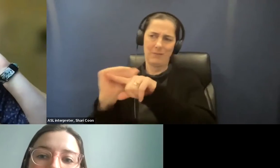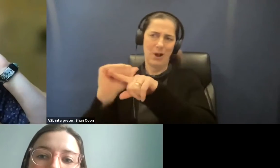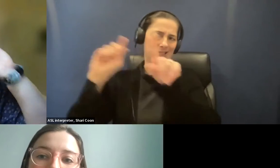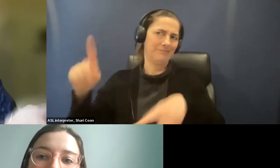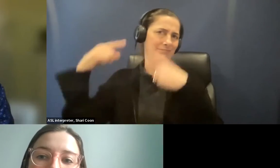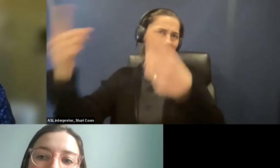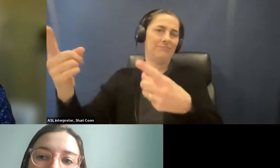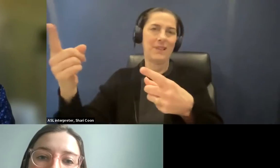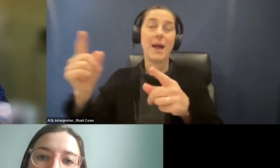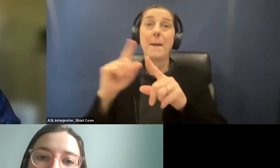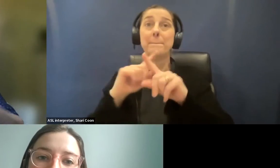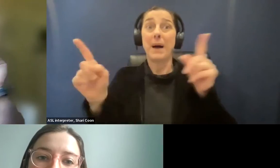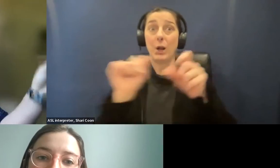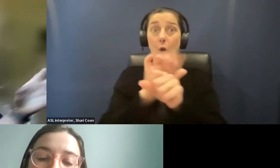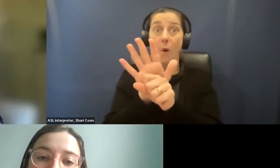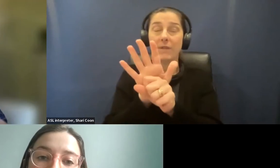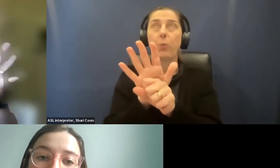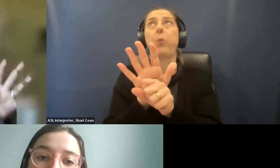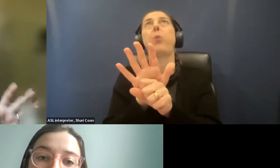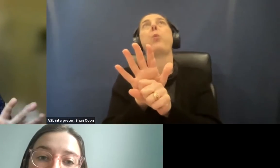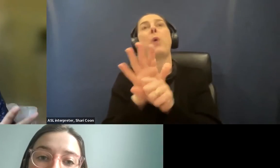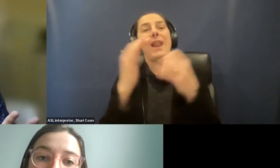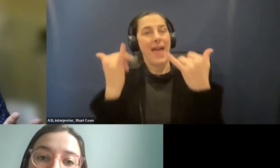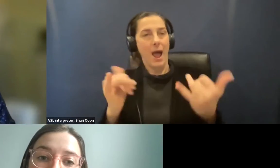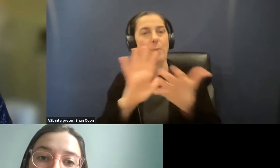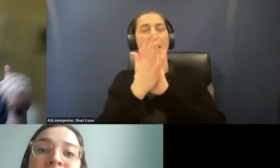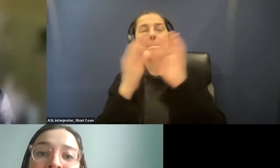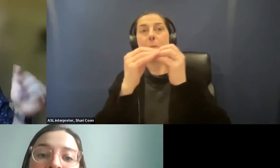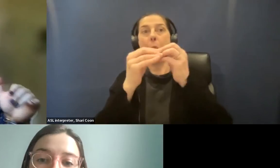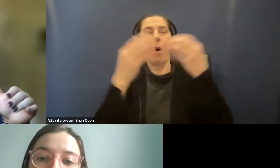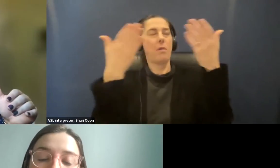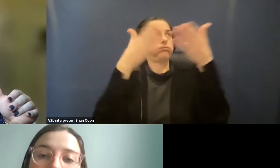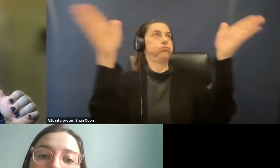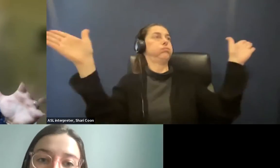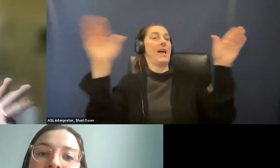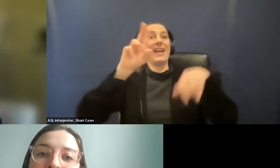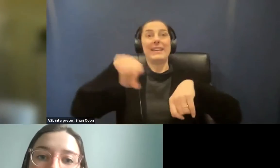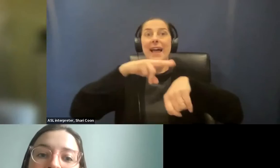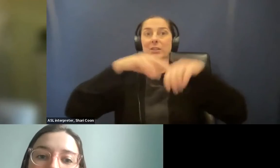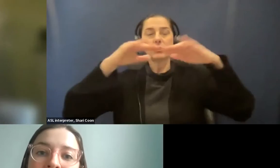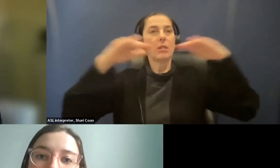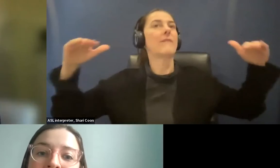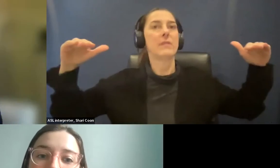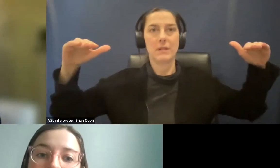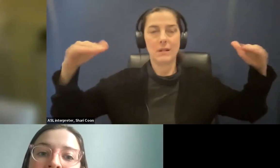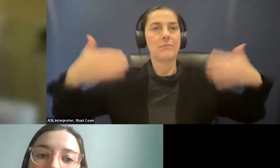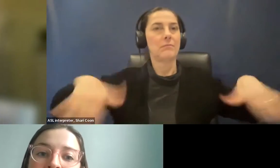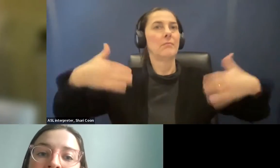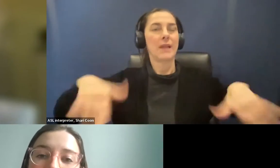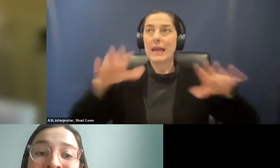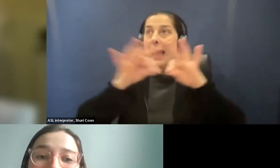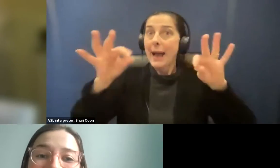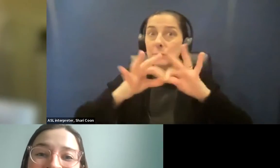with COVID has just really exposed it on a national scale. And I want us to keep it